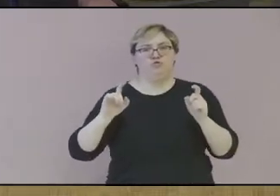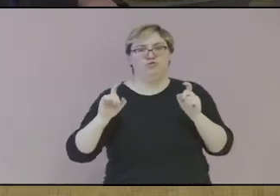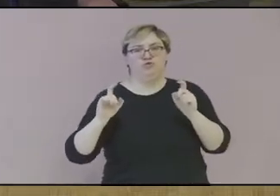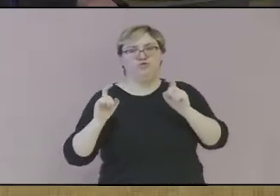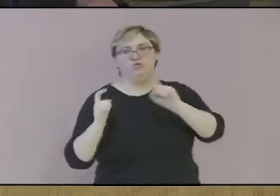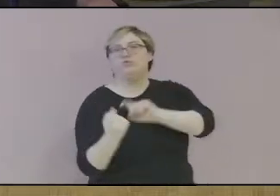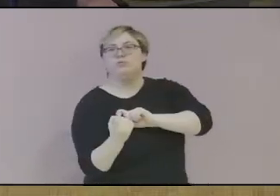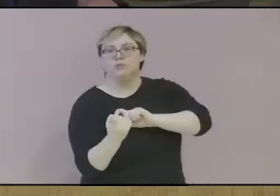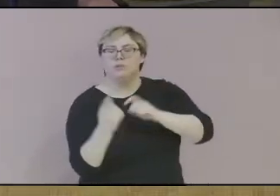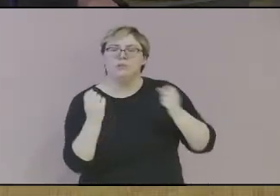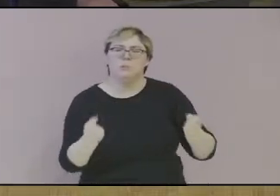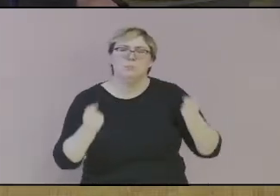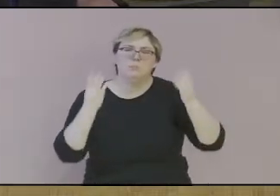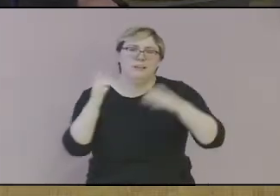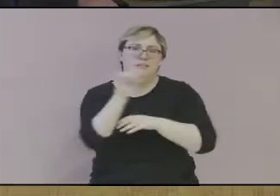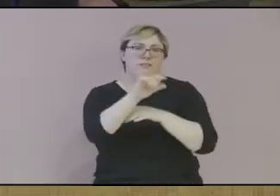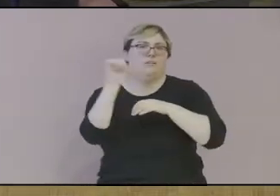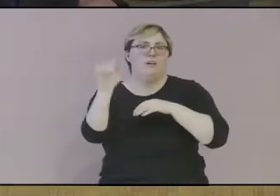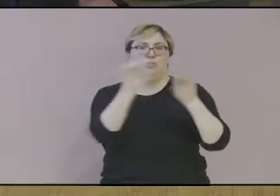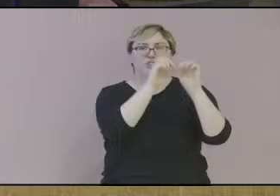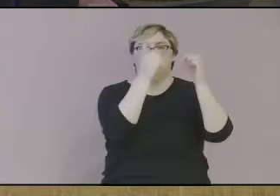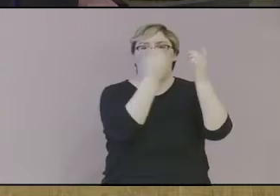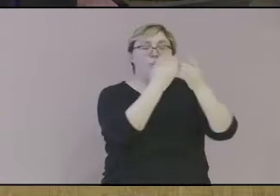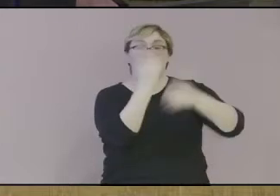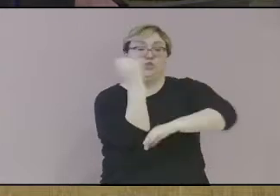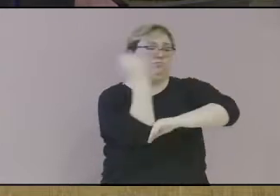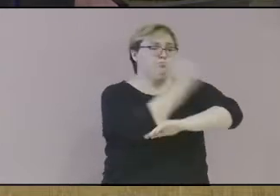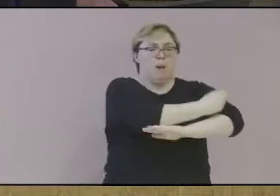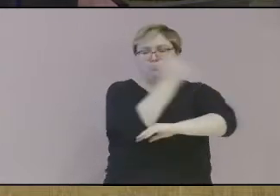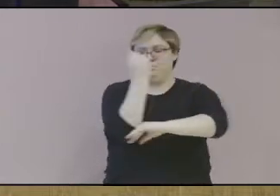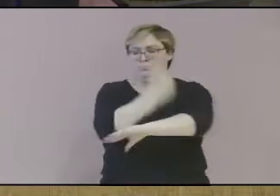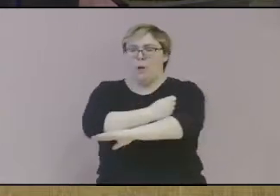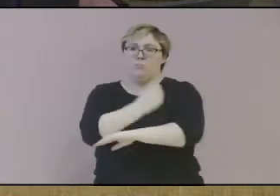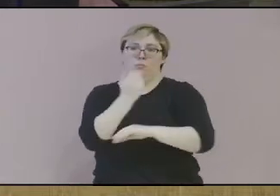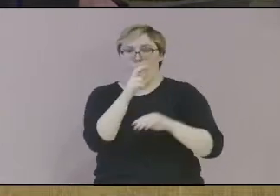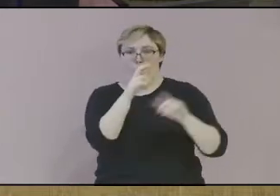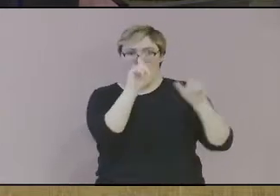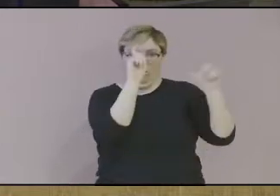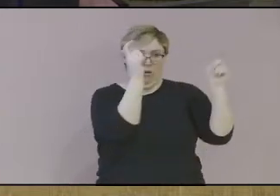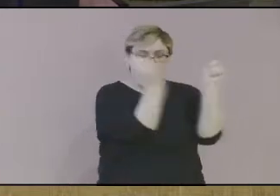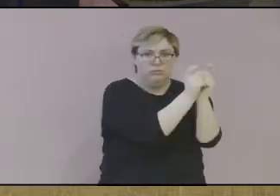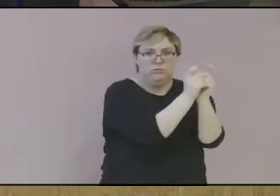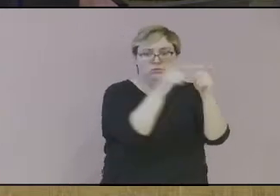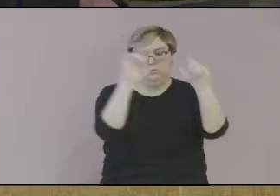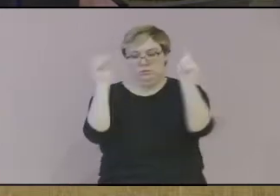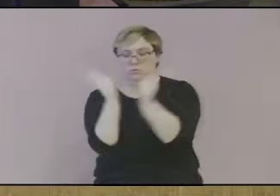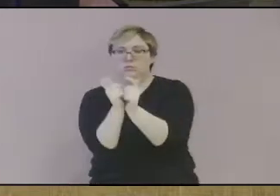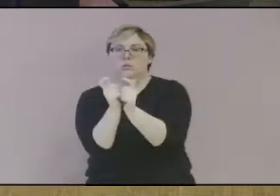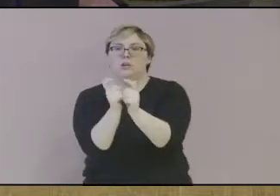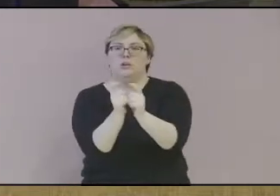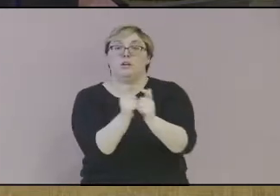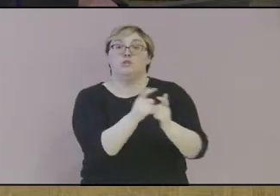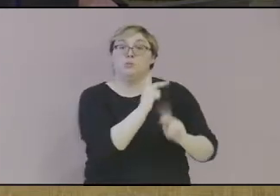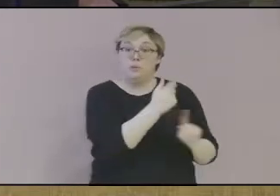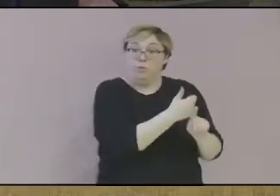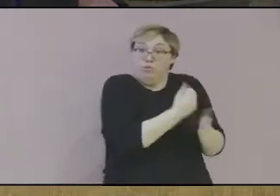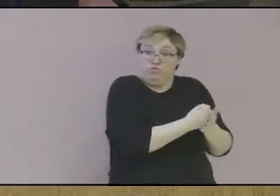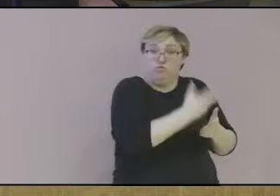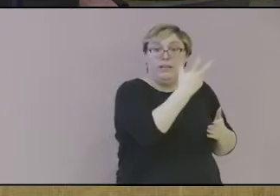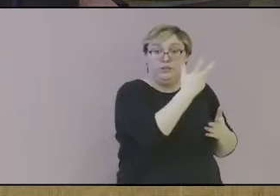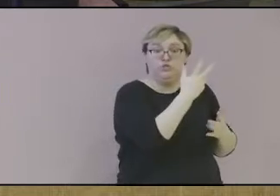nothing, they can't do the enforcement that they used to do. Wealthy people will still be able to hire a private lawyer in the United States